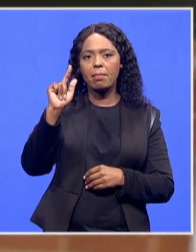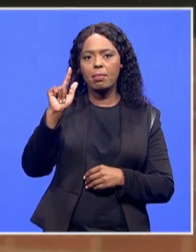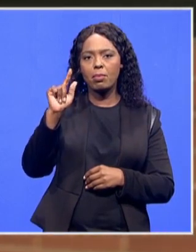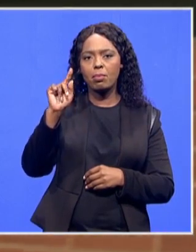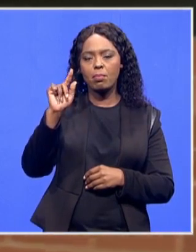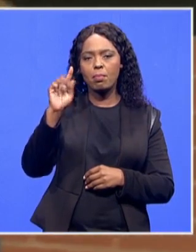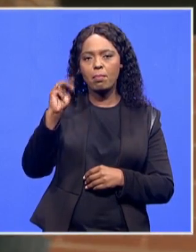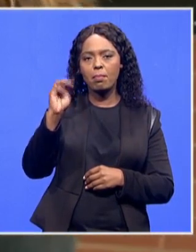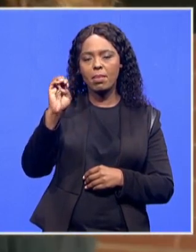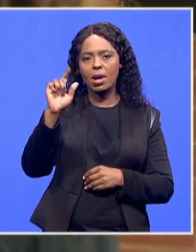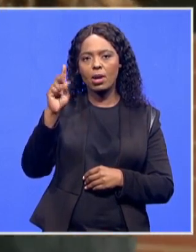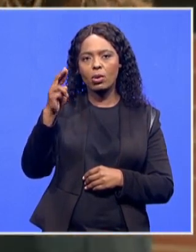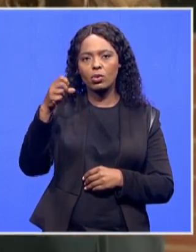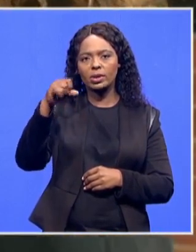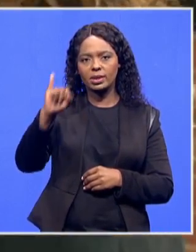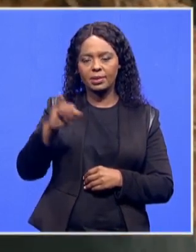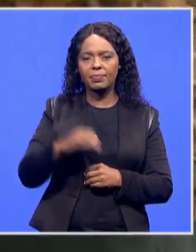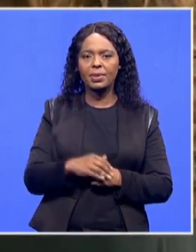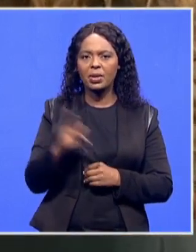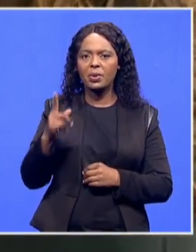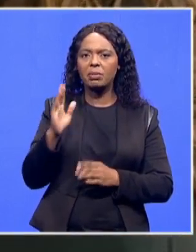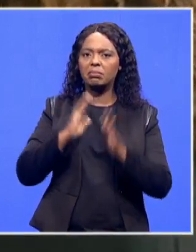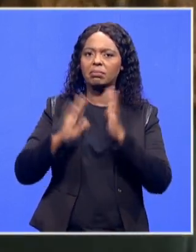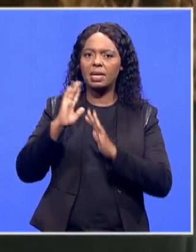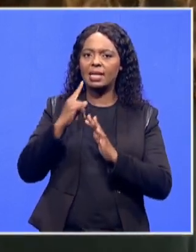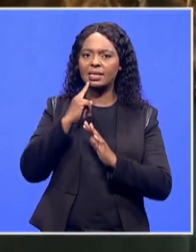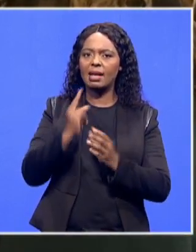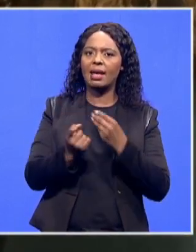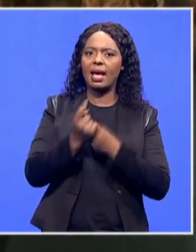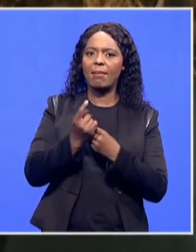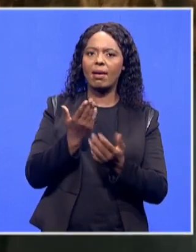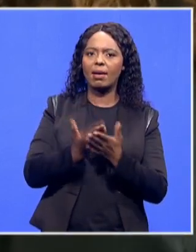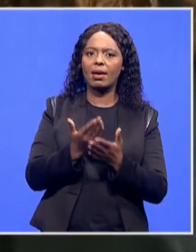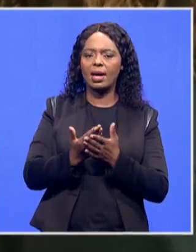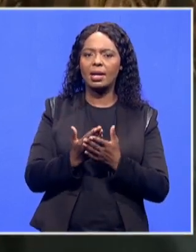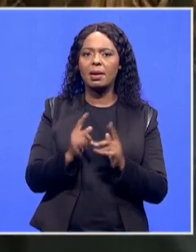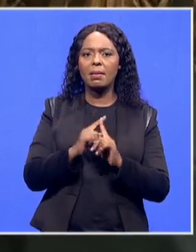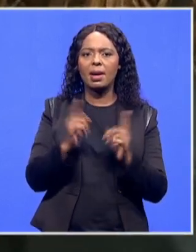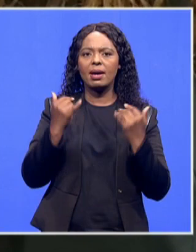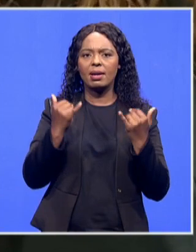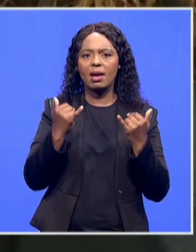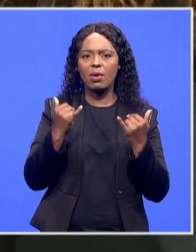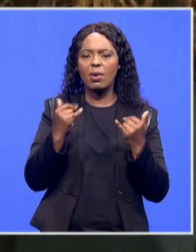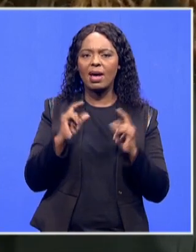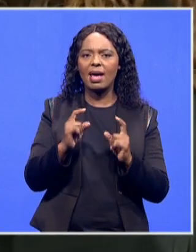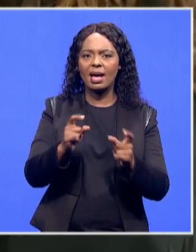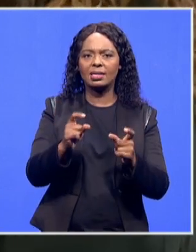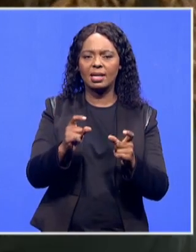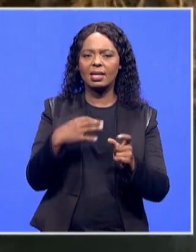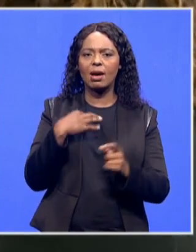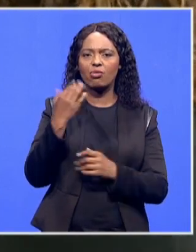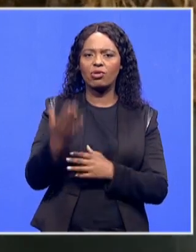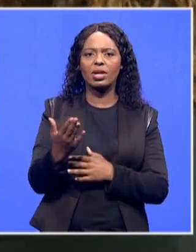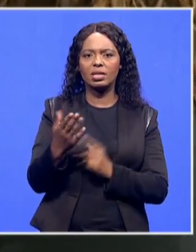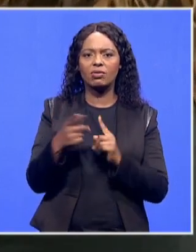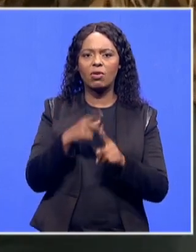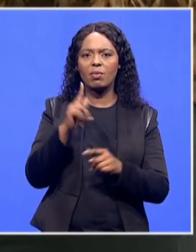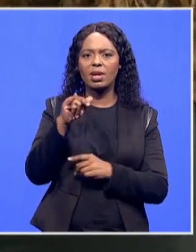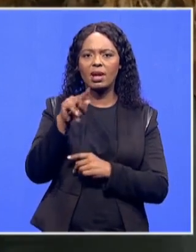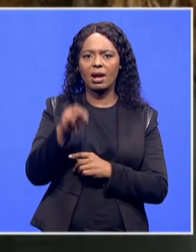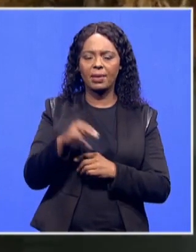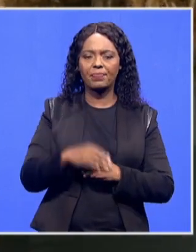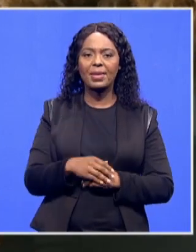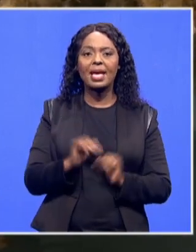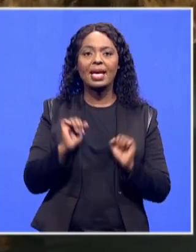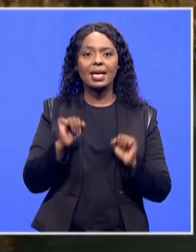analyst. Melusi, you said that this possibly would happen. This only makes sense to deal with that urgent application brought by Karyn Maughan. Yes, it makes